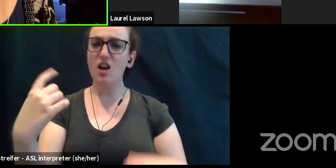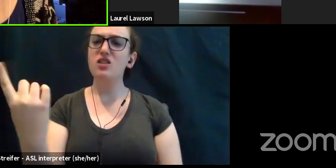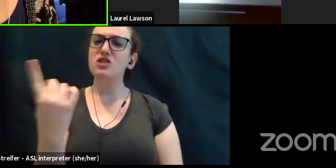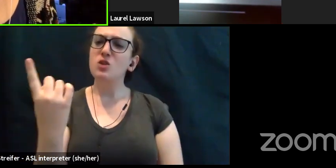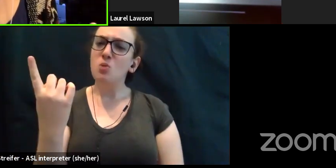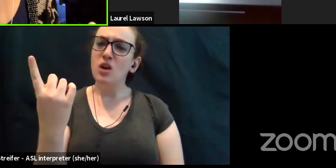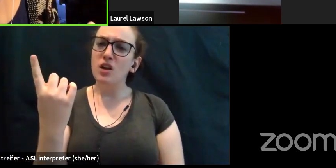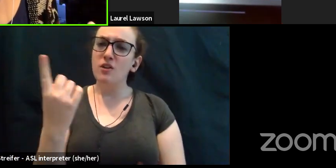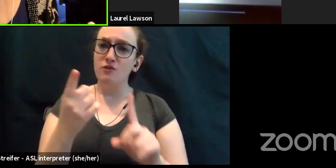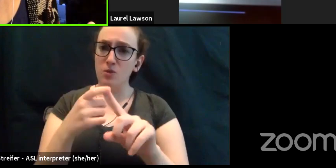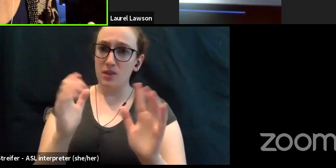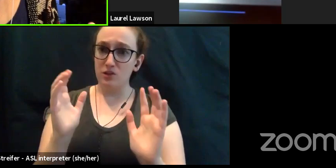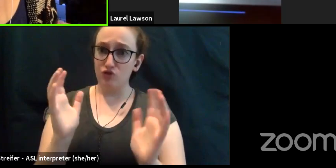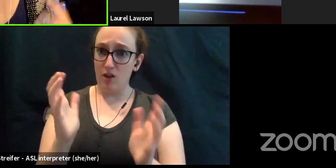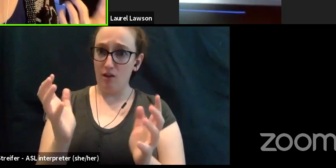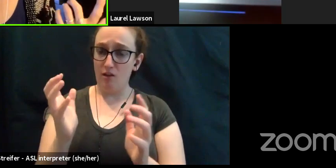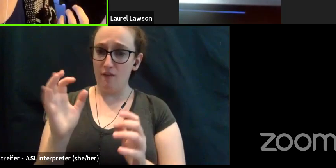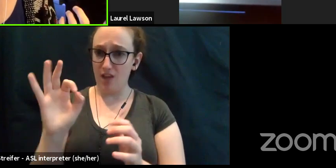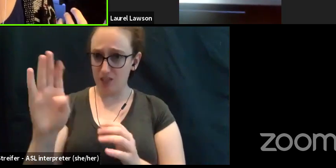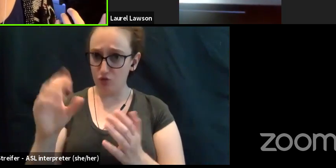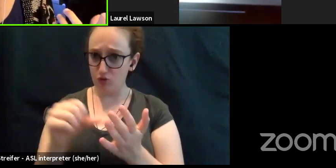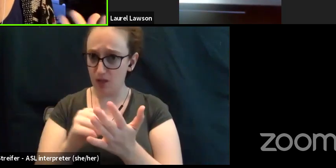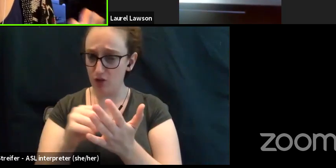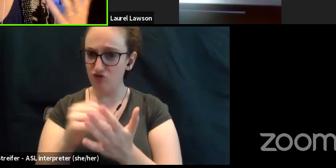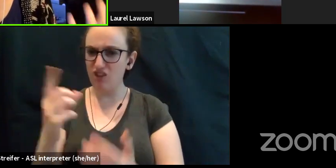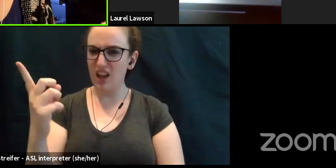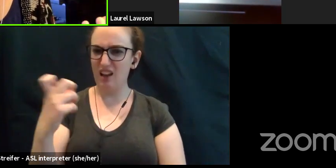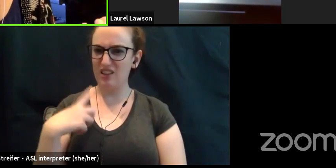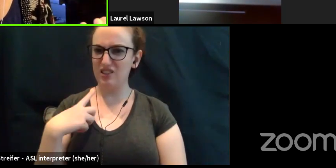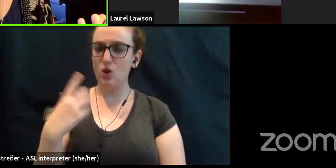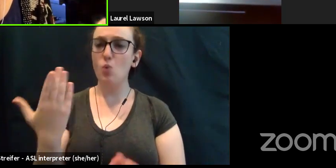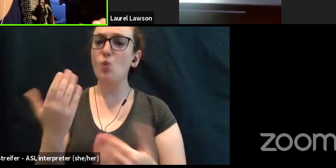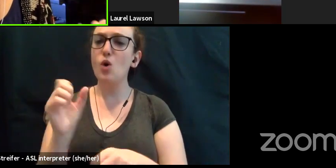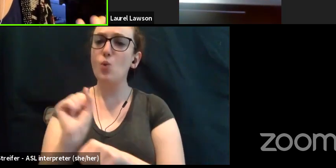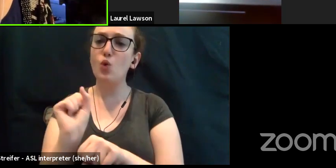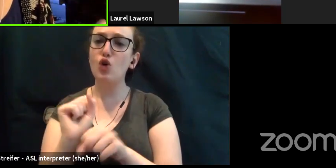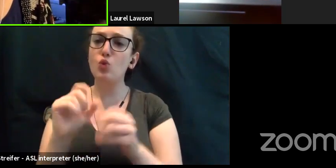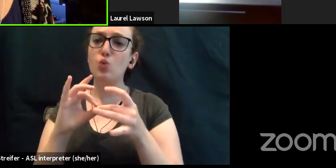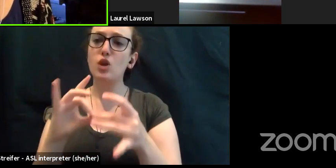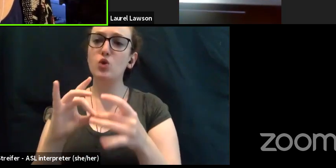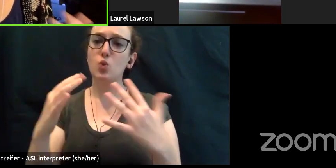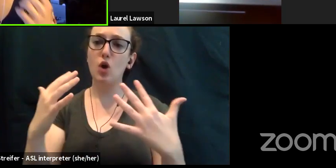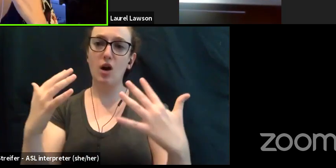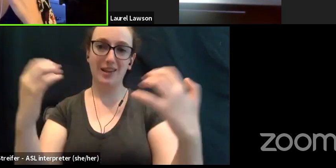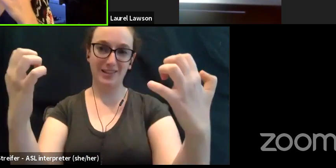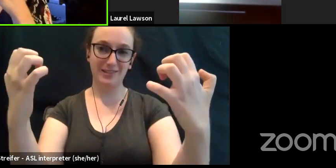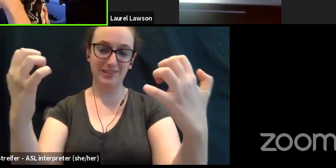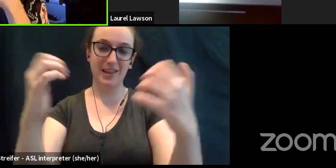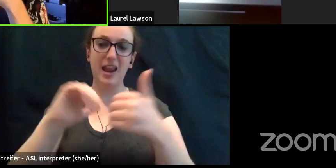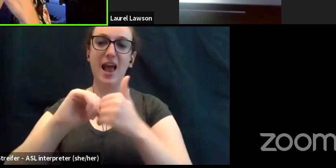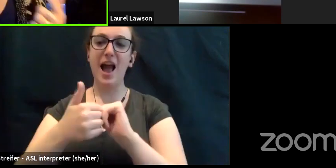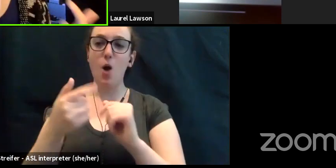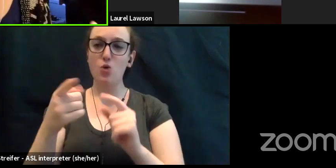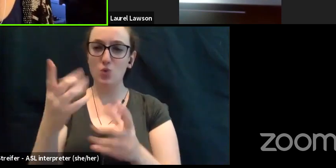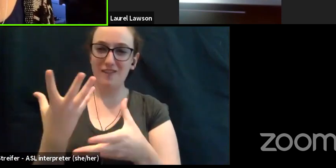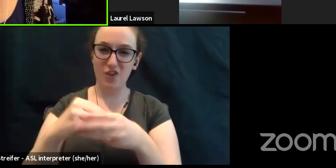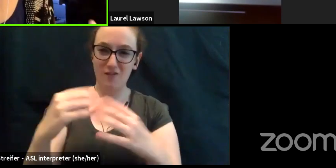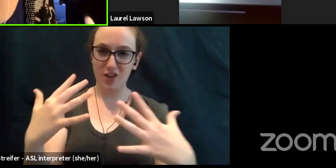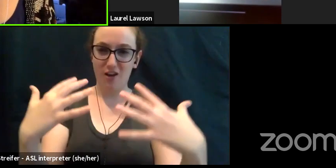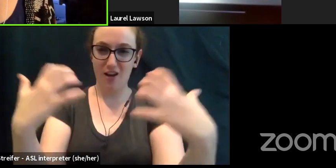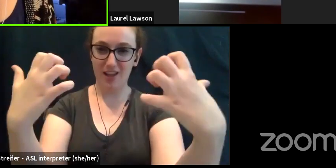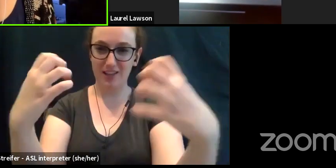how the work you're doing for audiences and at what point you bring them into your creative process. And I feel like it's a good moment